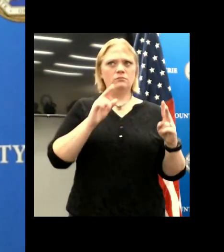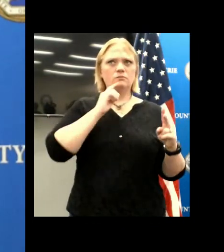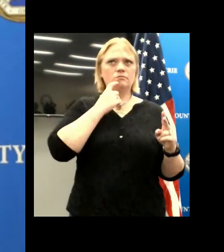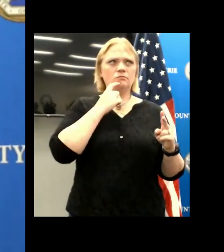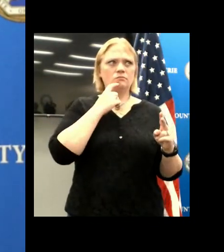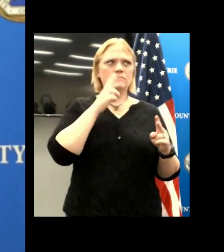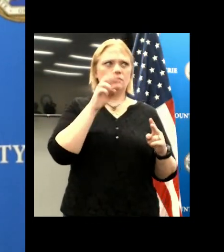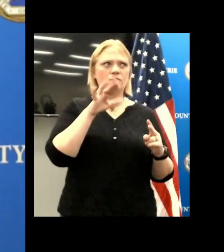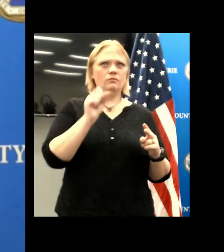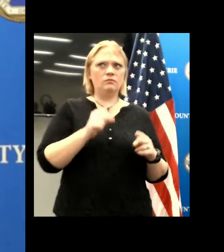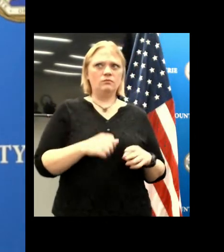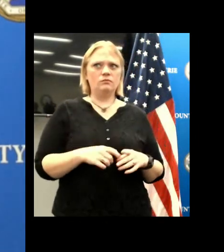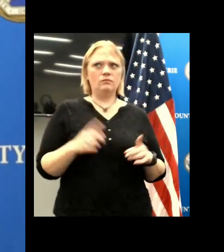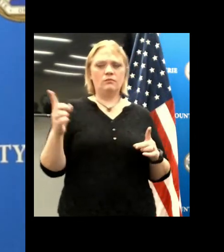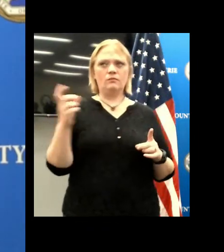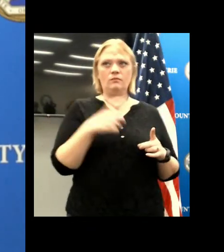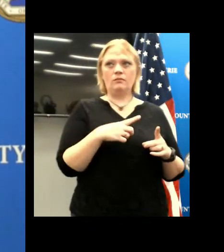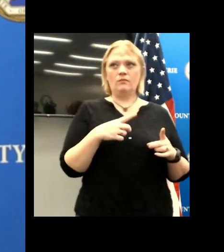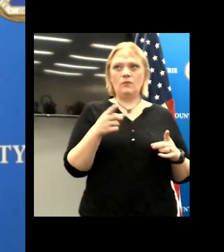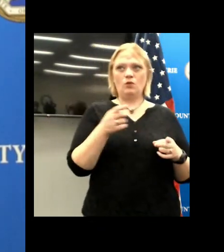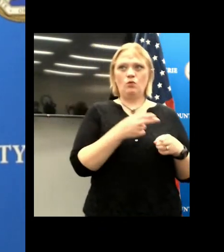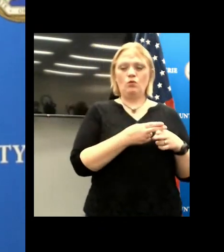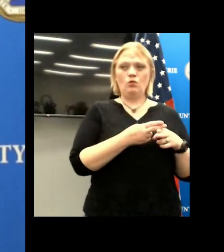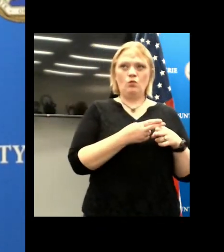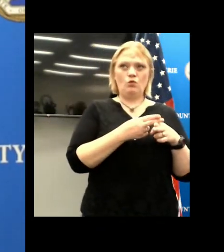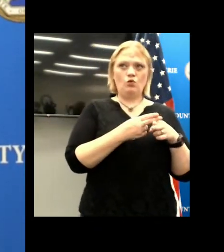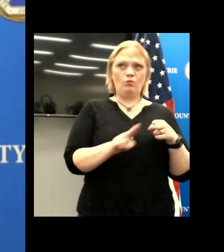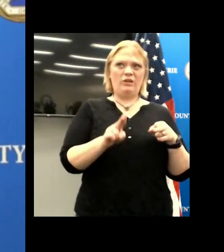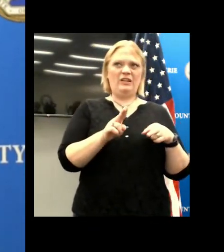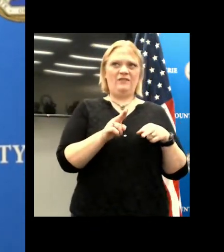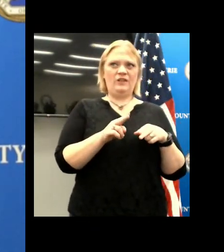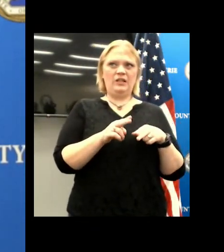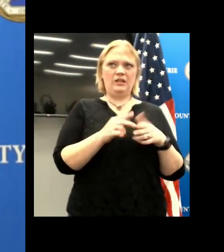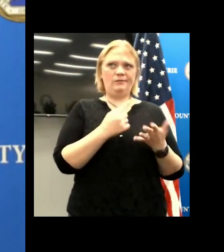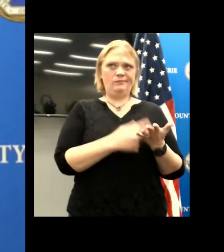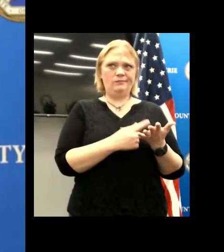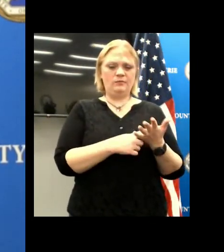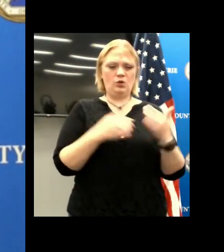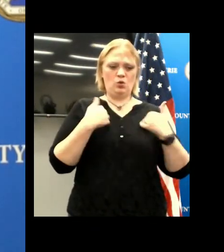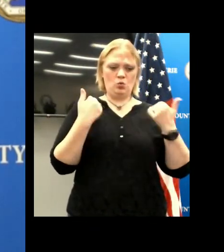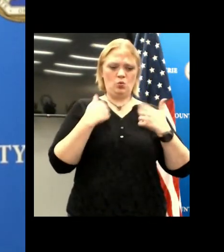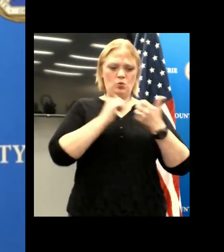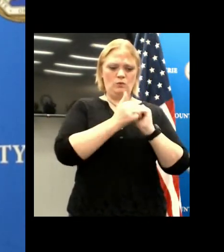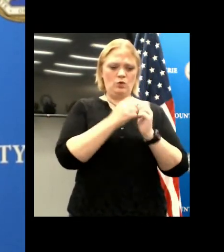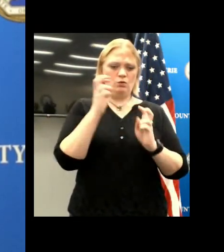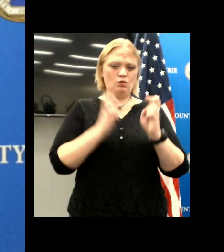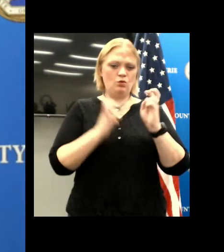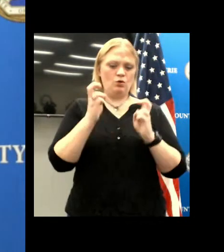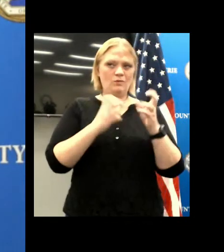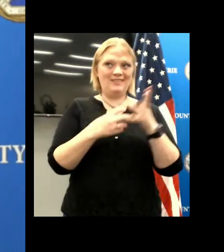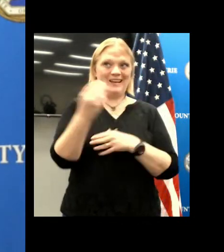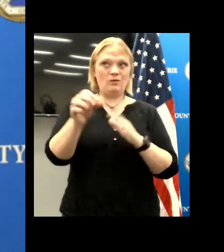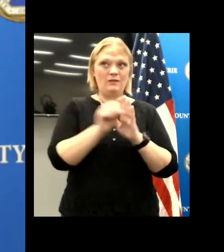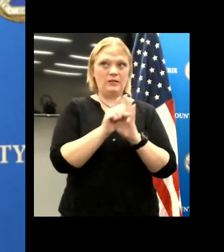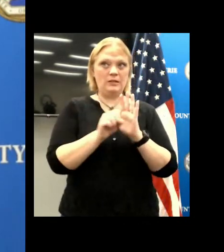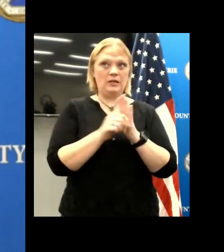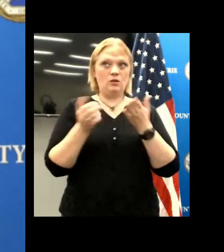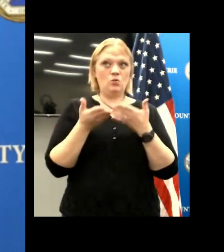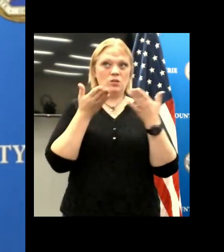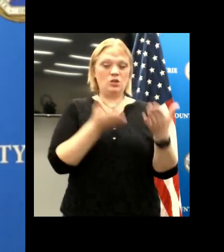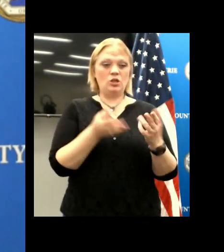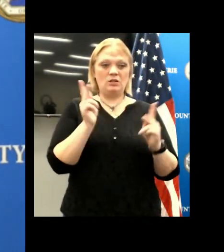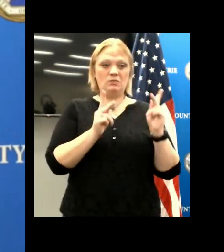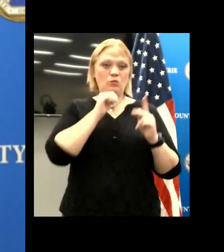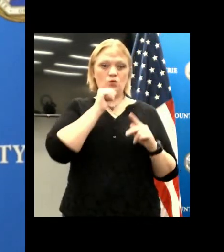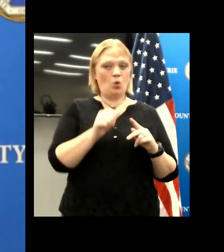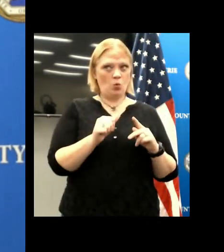serious virus. Dr. Bernstein, you briefly touched on it with these youth sports tournaments that are out of state and how you're suggesting that people